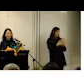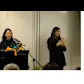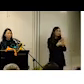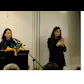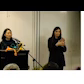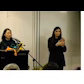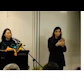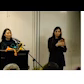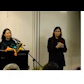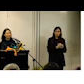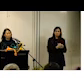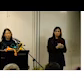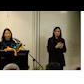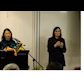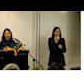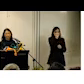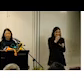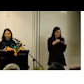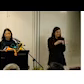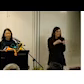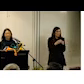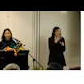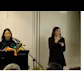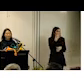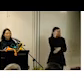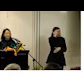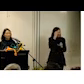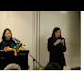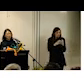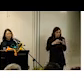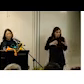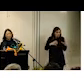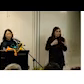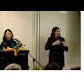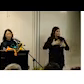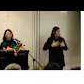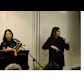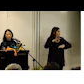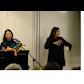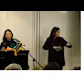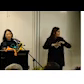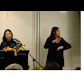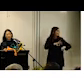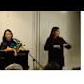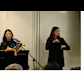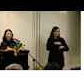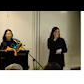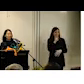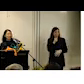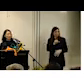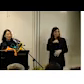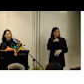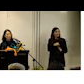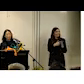essentially miniaturized brain grown in a dish from stem cells. So using these organoids will enable us